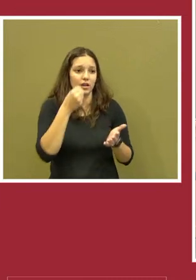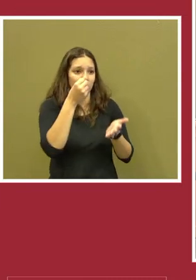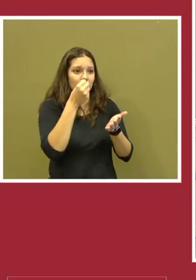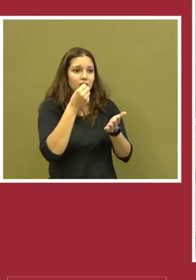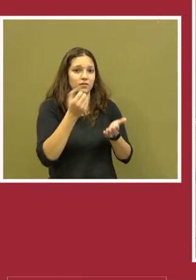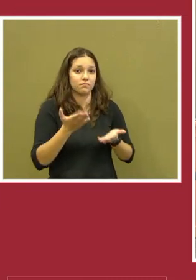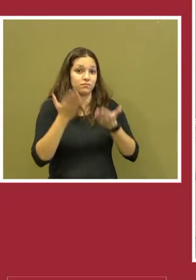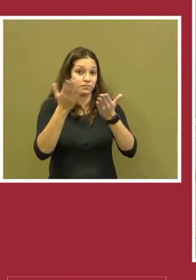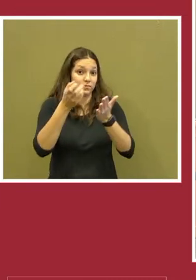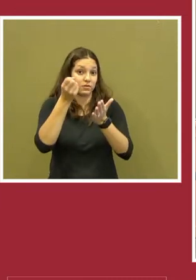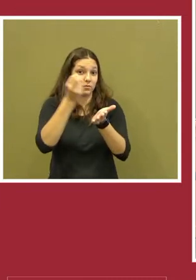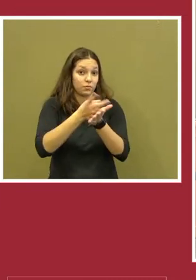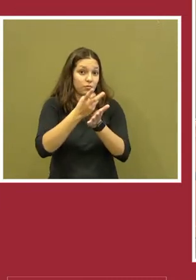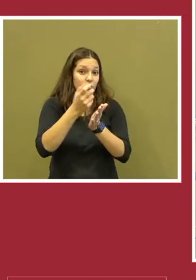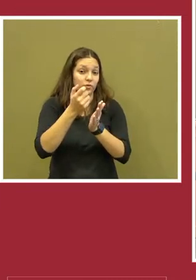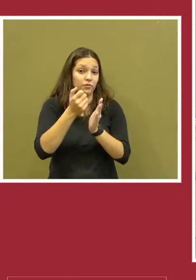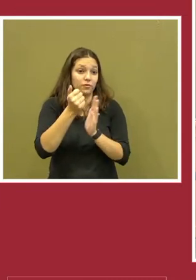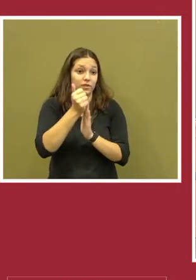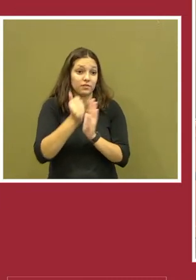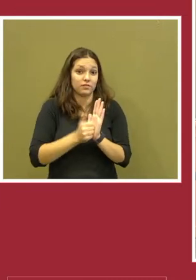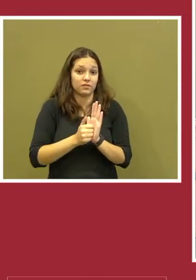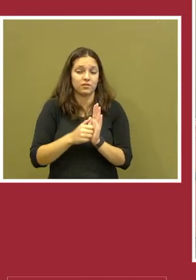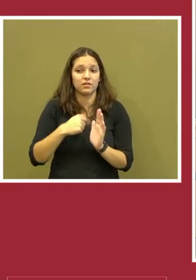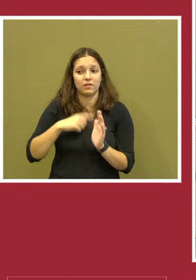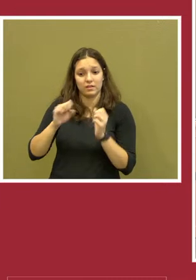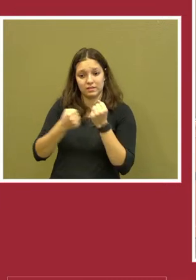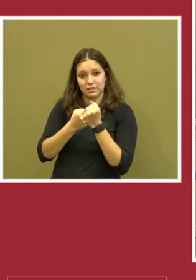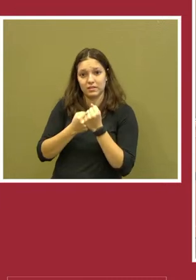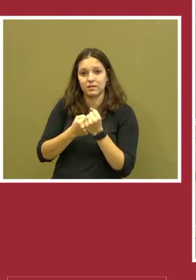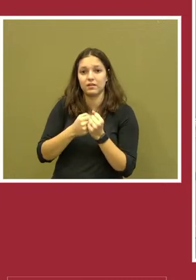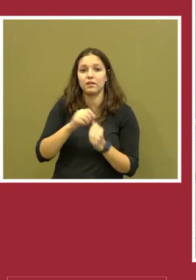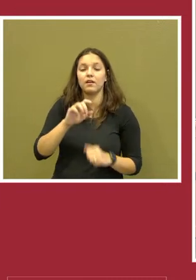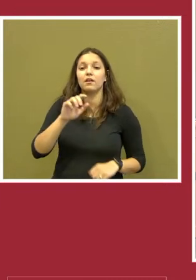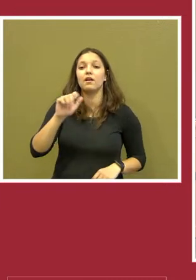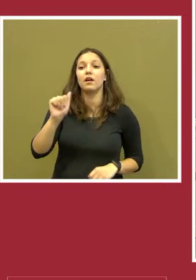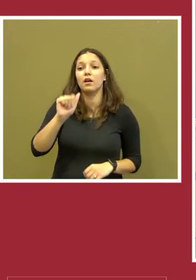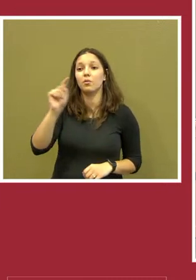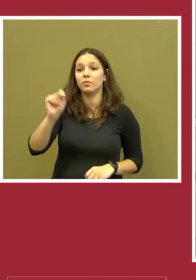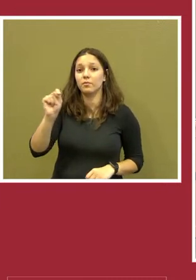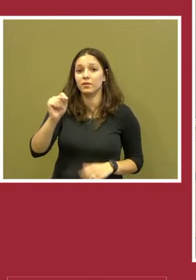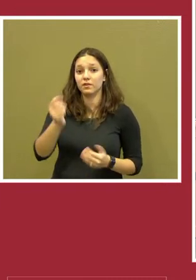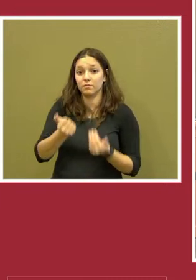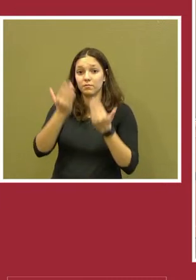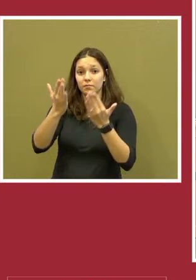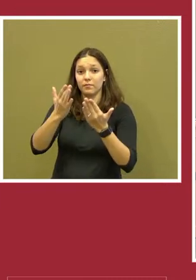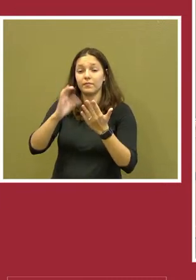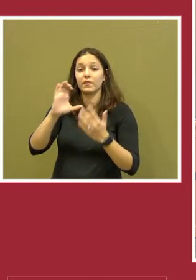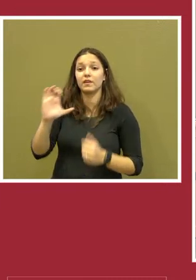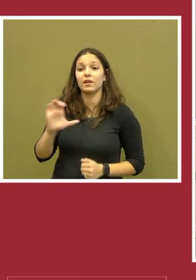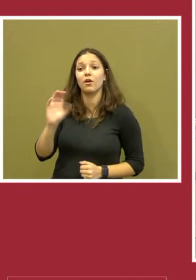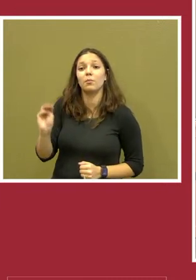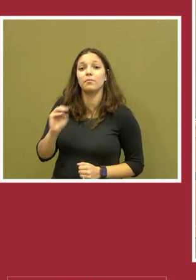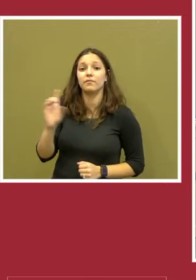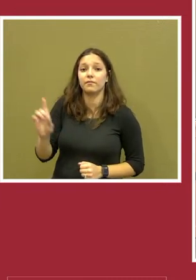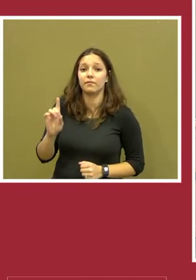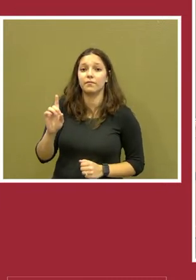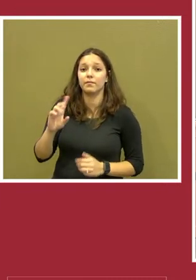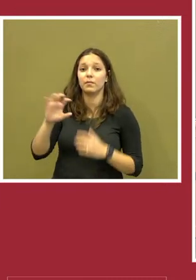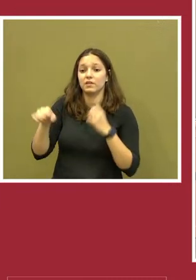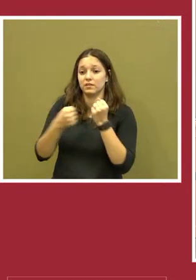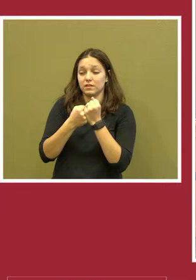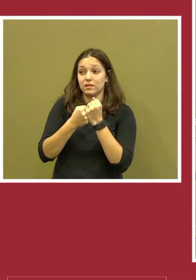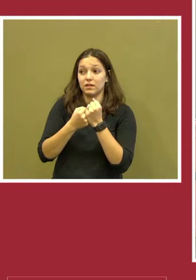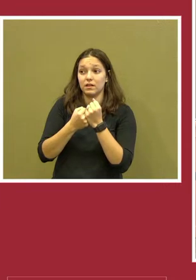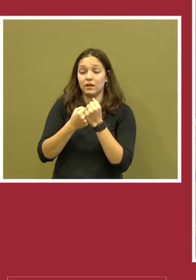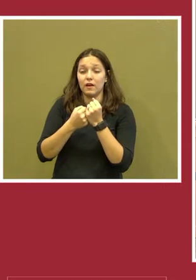agenda. I'll second. Thank you. Director Tatum has made the motion. Director McPherson Douglas has seconded. Are there any requests